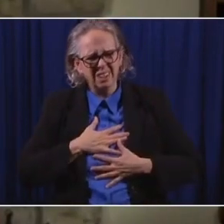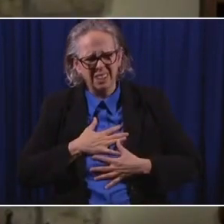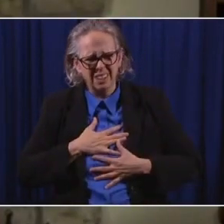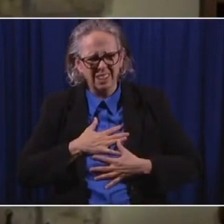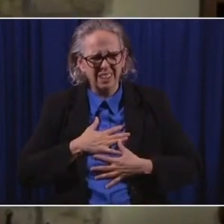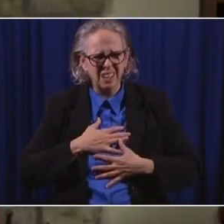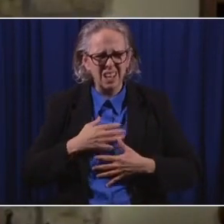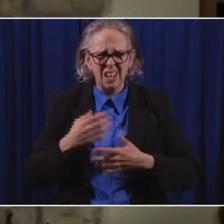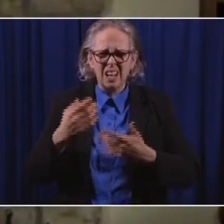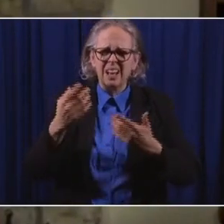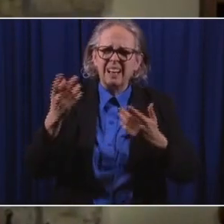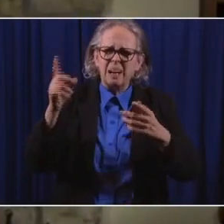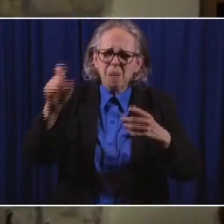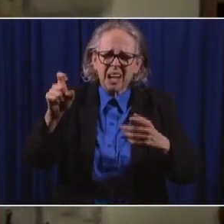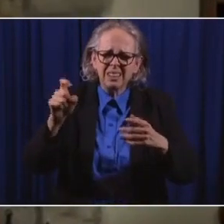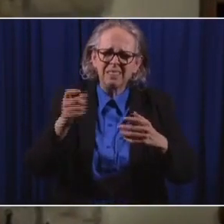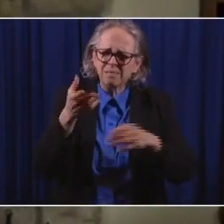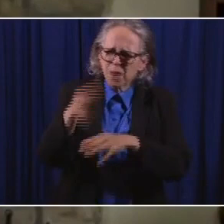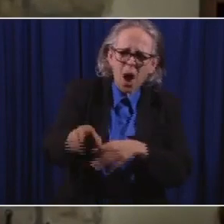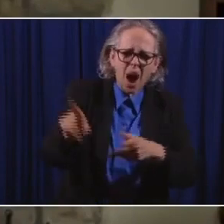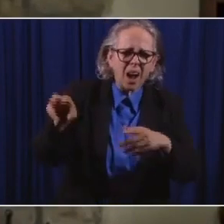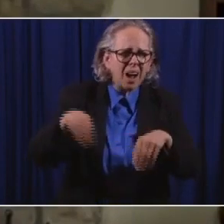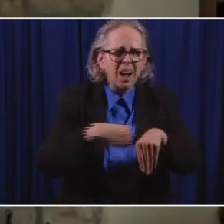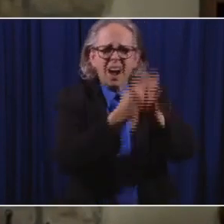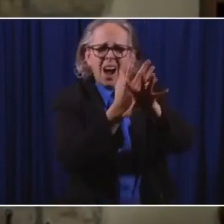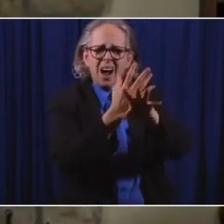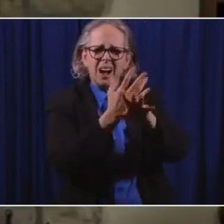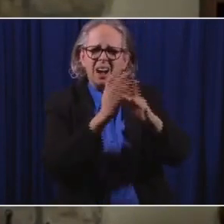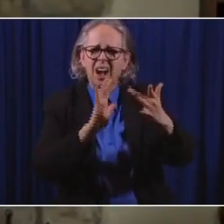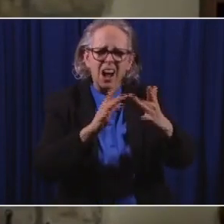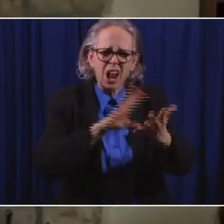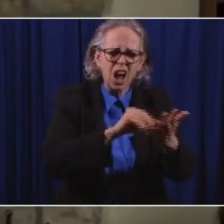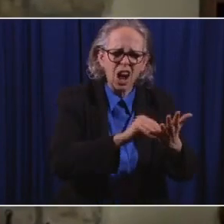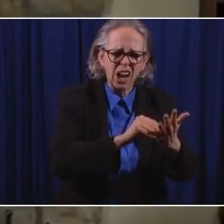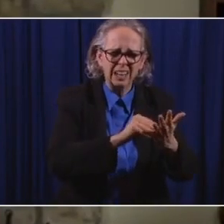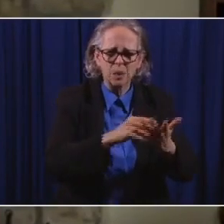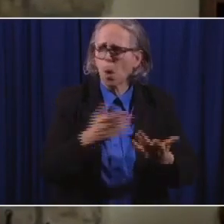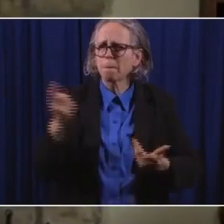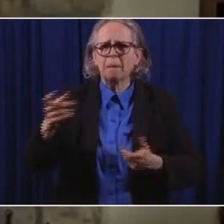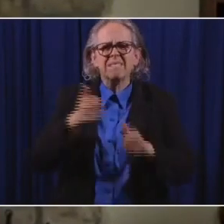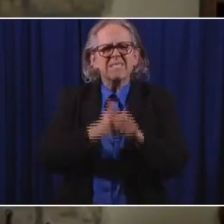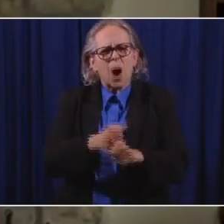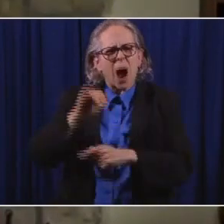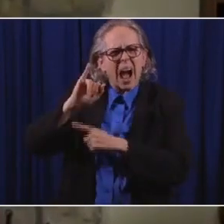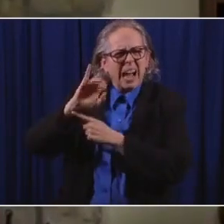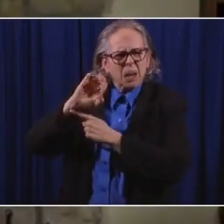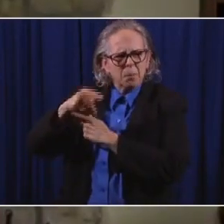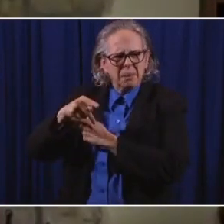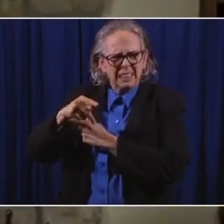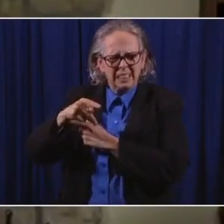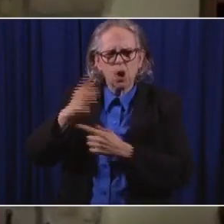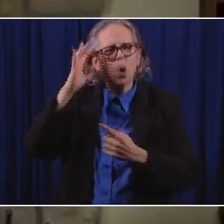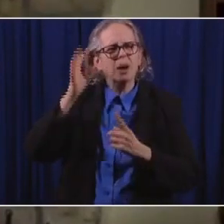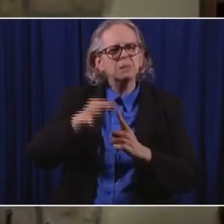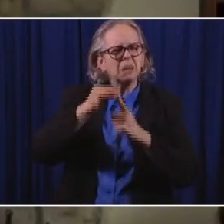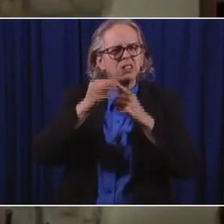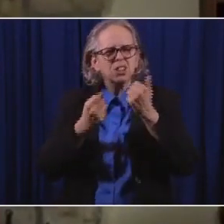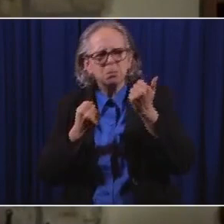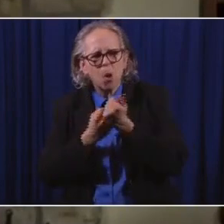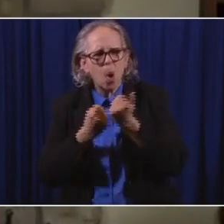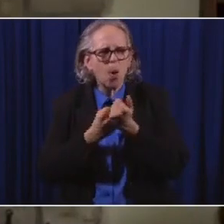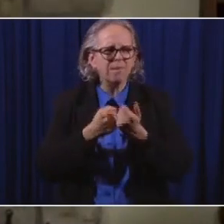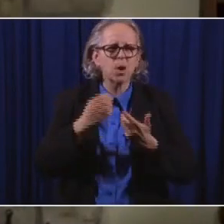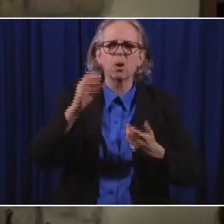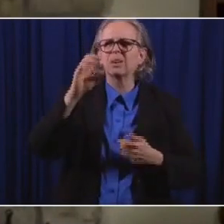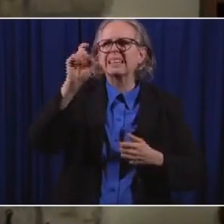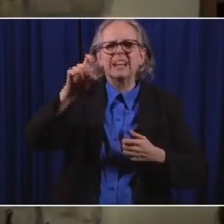needed in-person support, such as individualized instruction, behavioral support, occupational therapy. To assist children and families